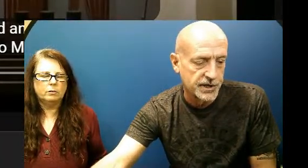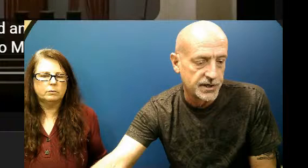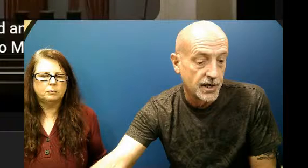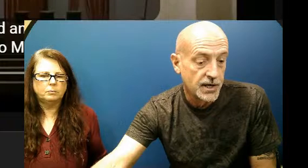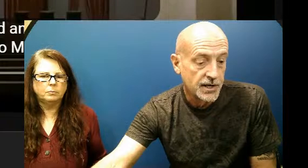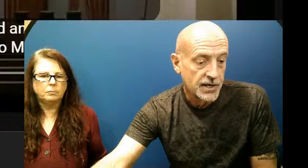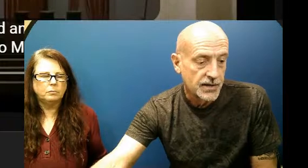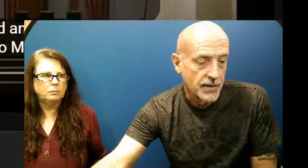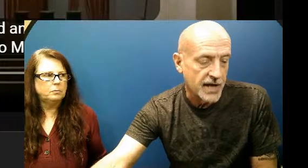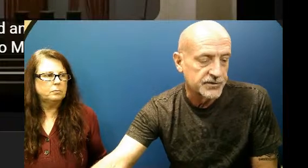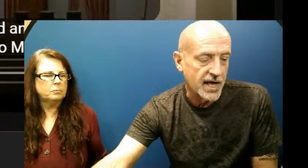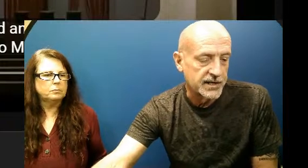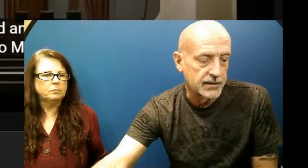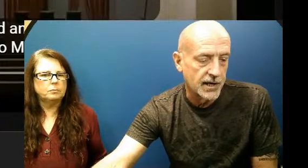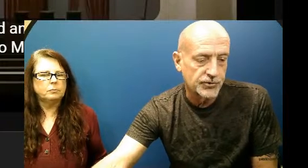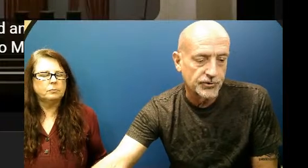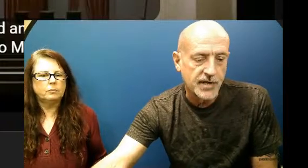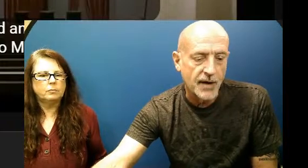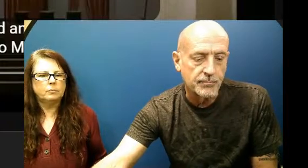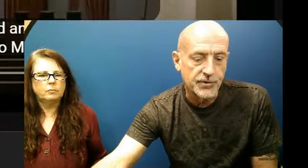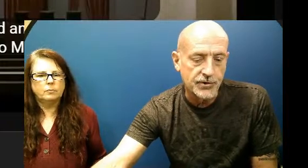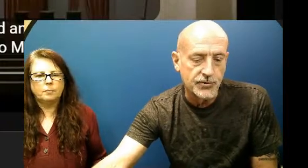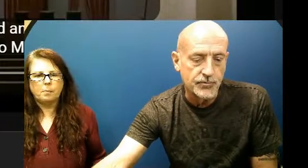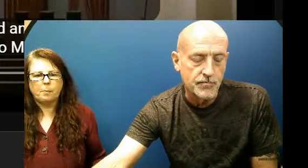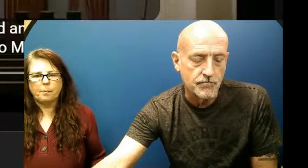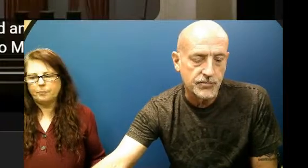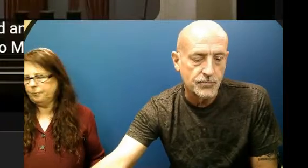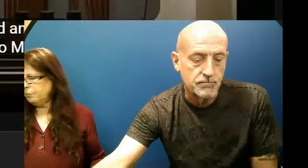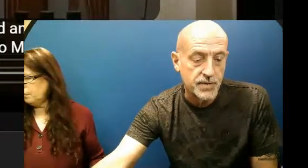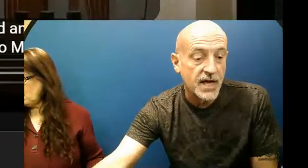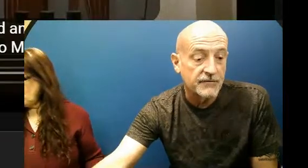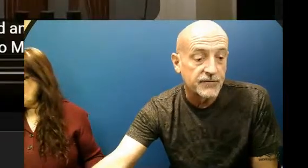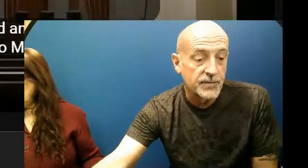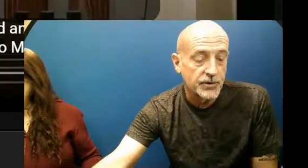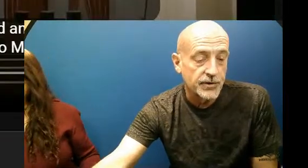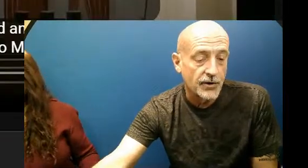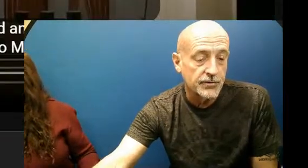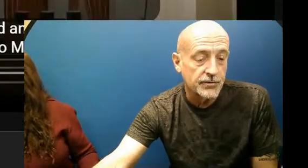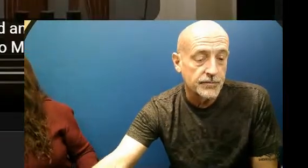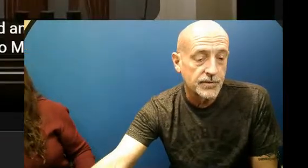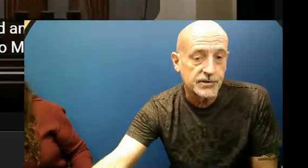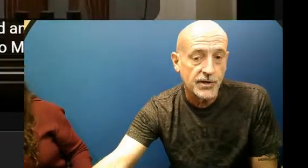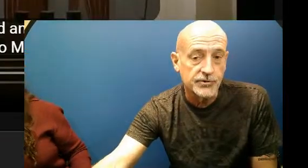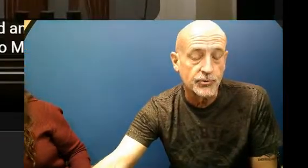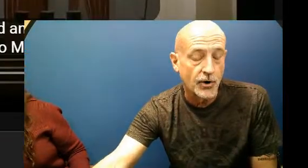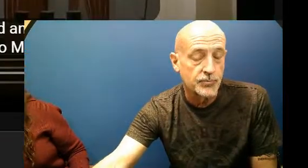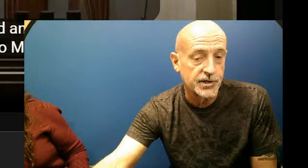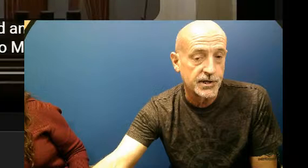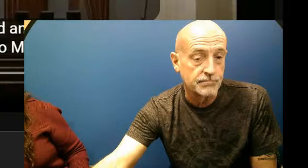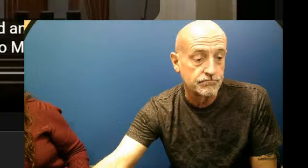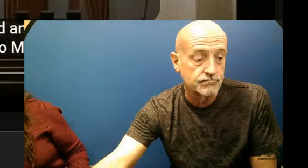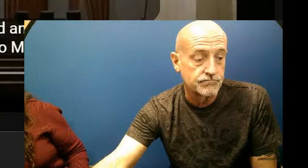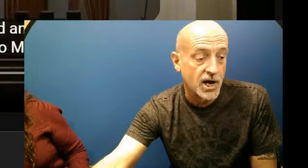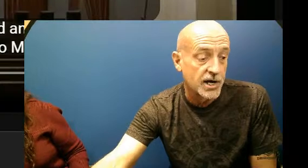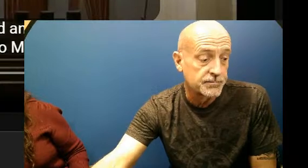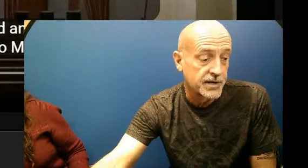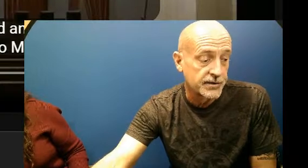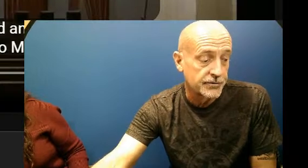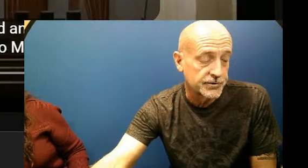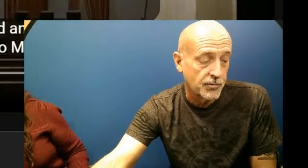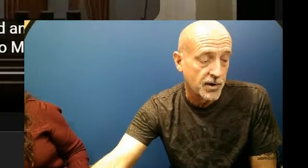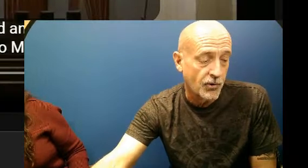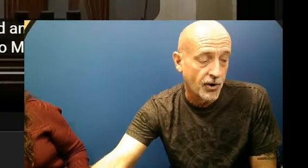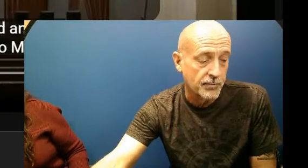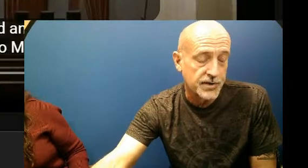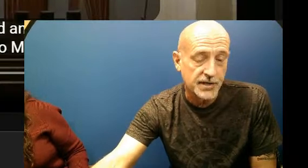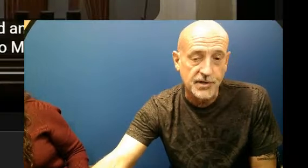whether she has that intellectual depth to be that familiar with all the case laws. You would hope she does, being